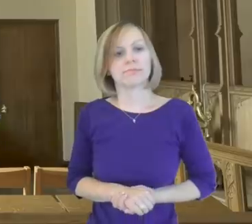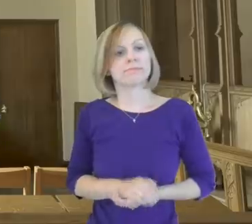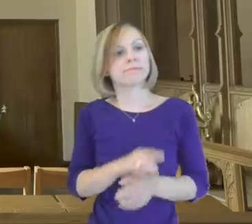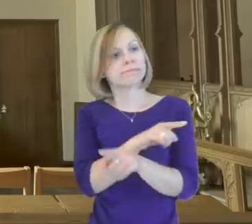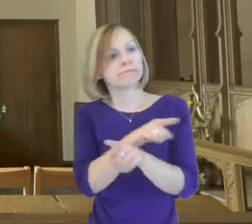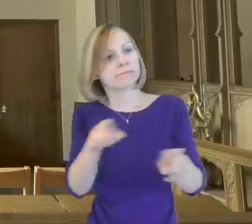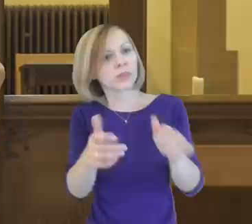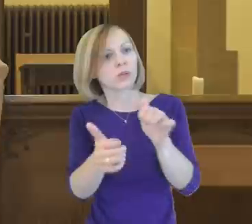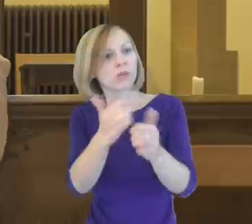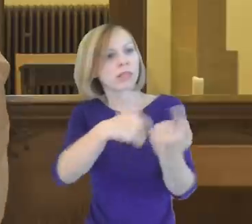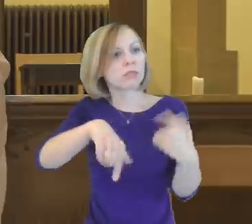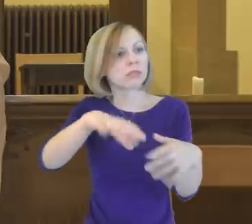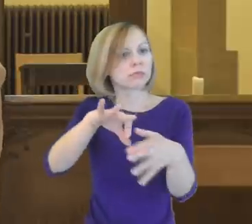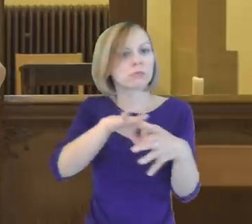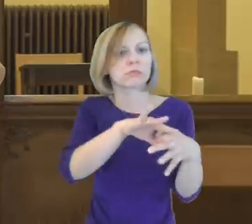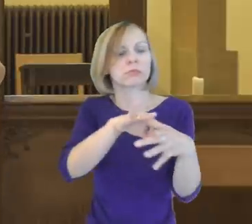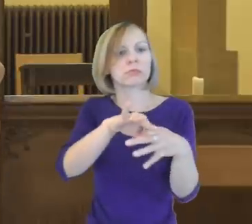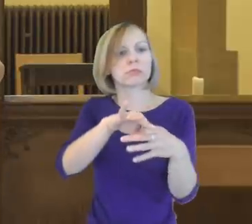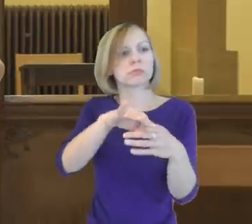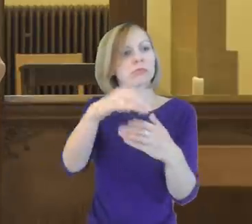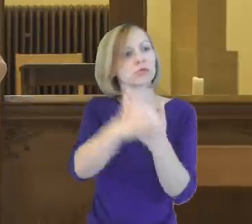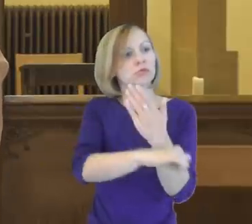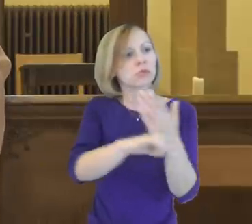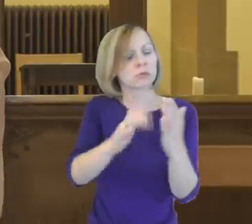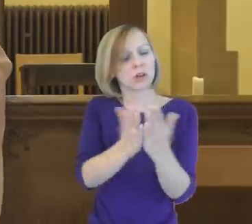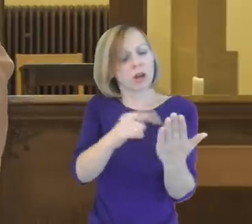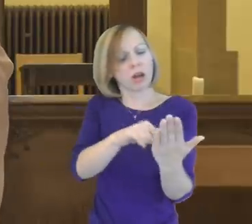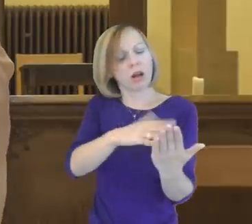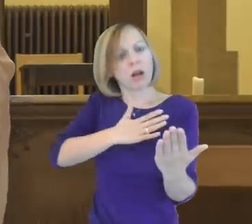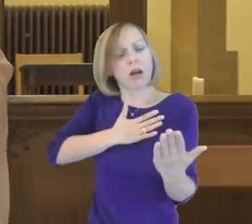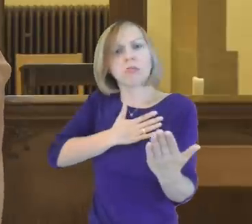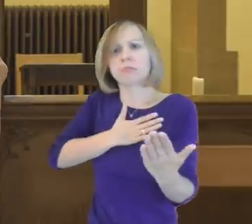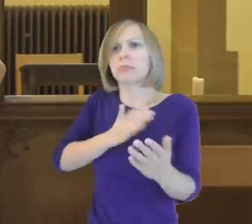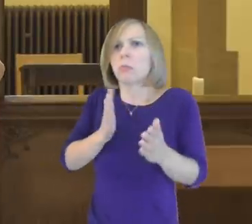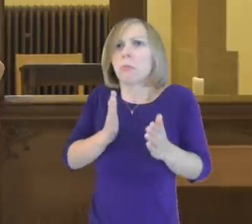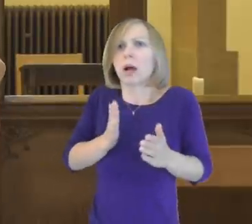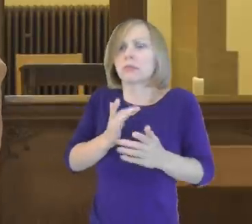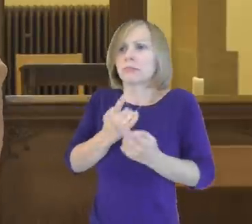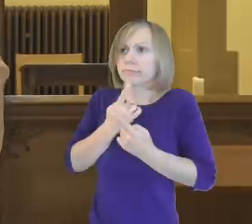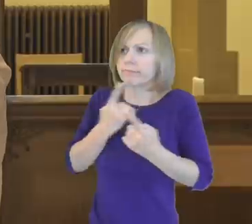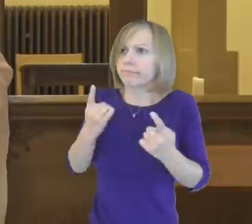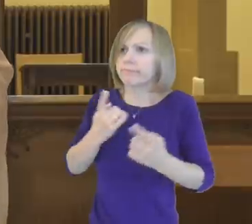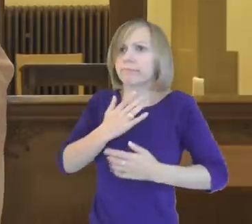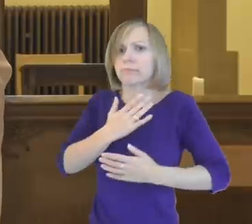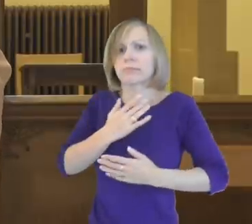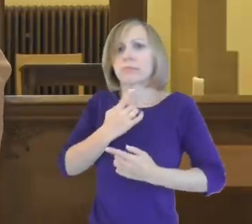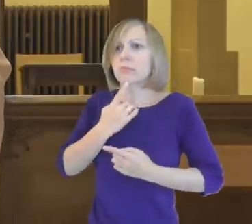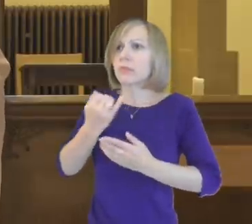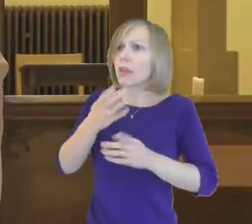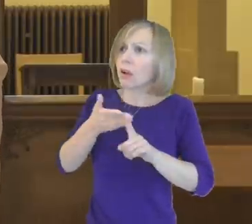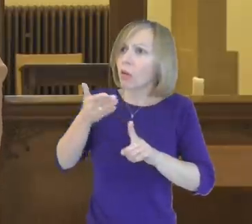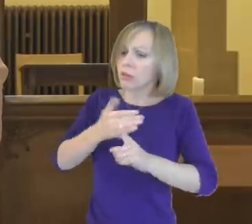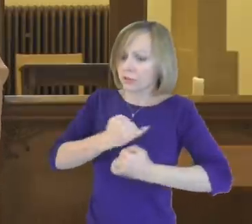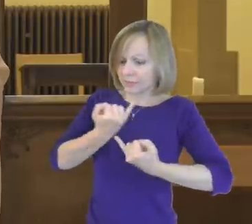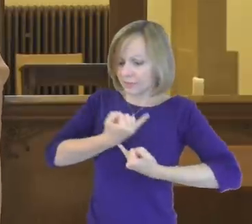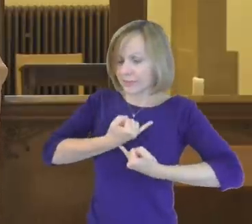Dearly beloved brethren, the scripture moveth us in sundry places to acknowledge and confess our manifold sins and wickedness, and